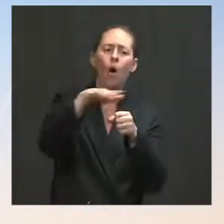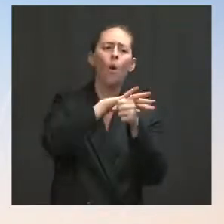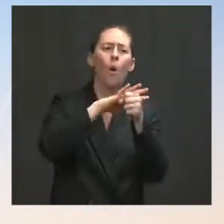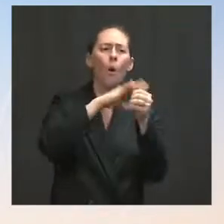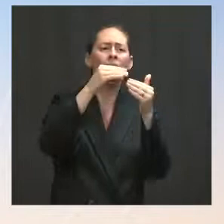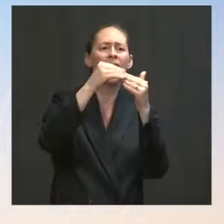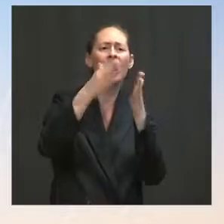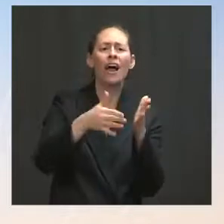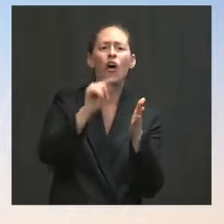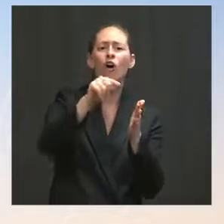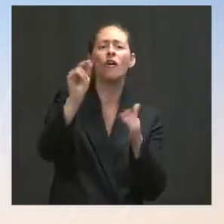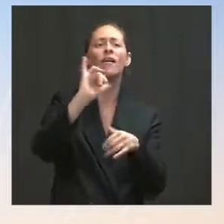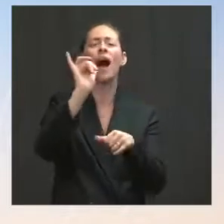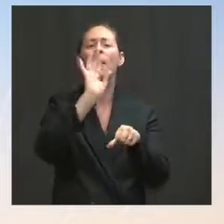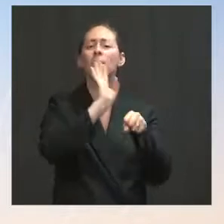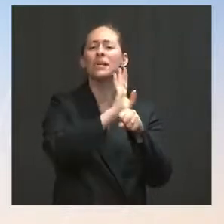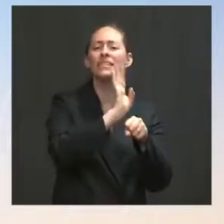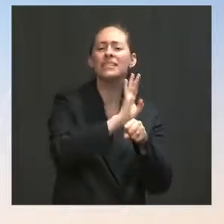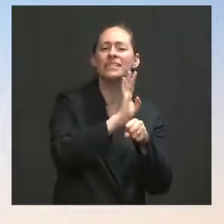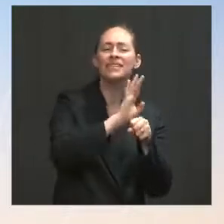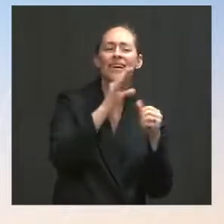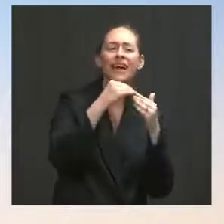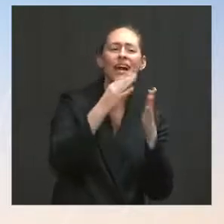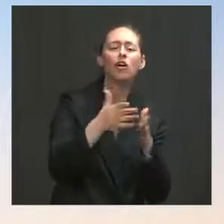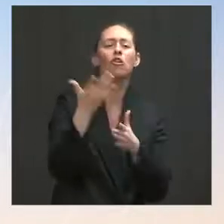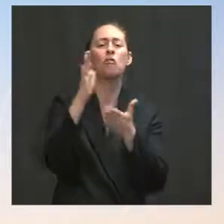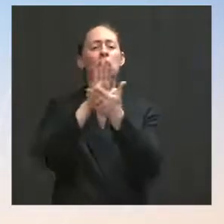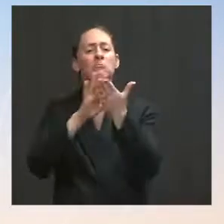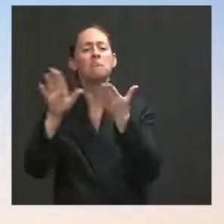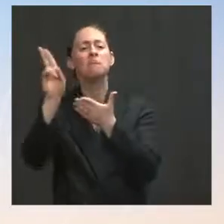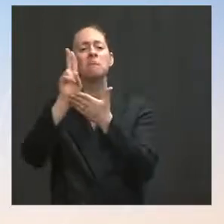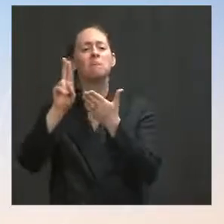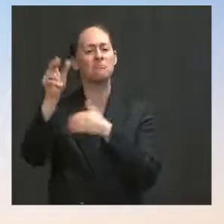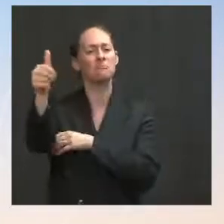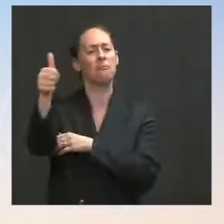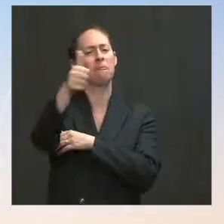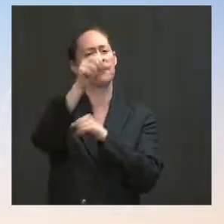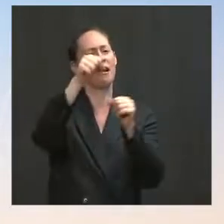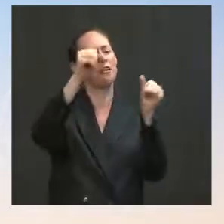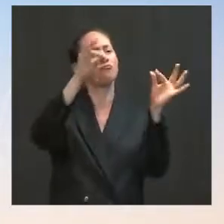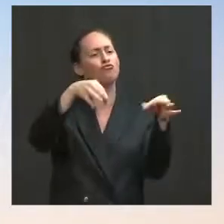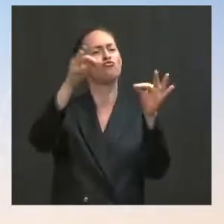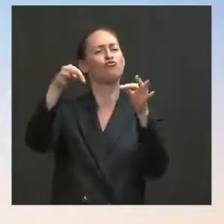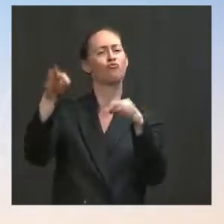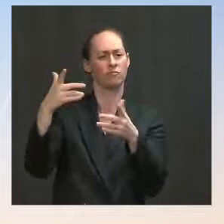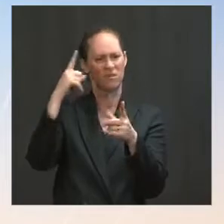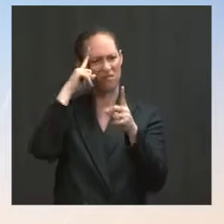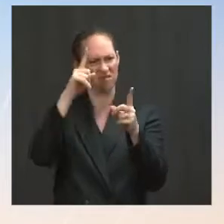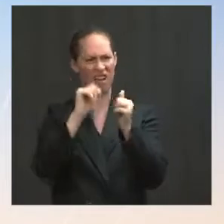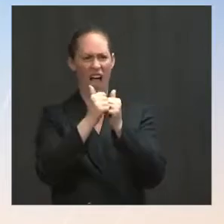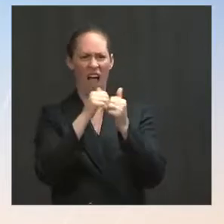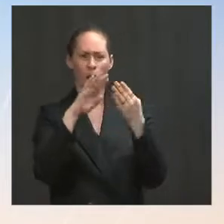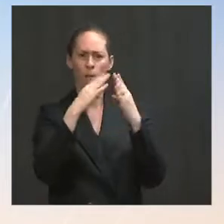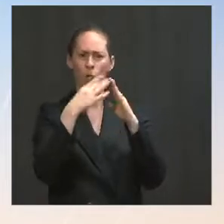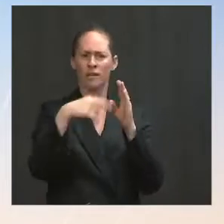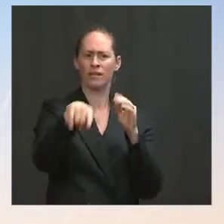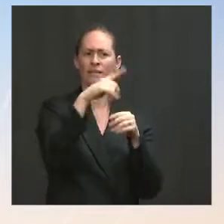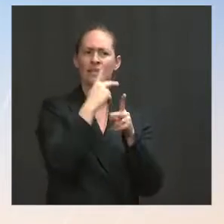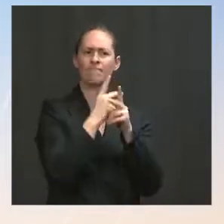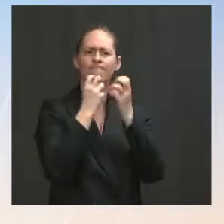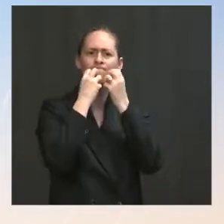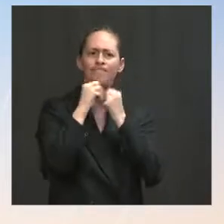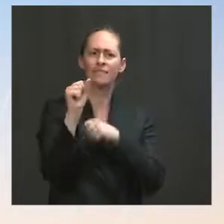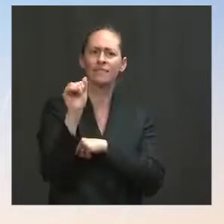by business leaders, by institutional leaders, on how they can keep their communities safe. And we support their right to make those decisions. Thank you. And then